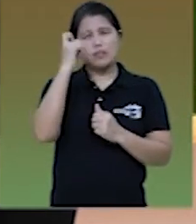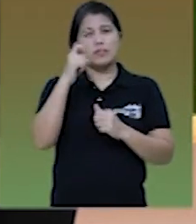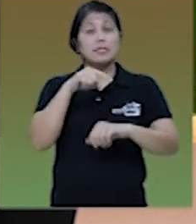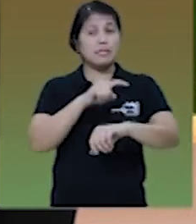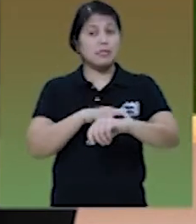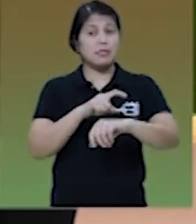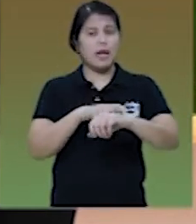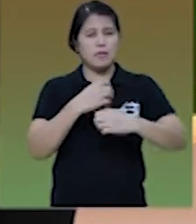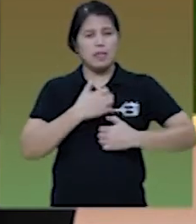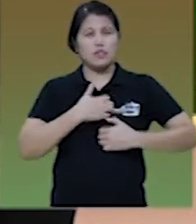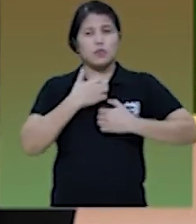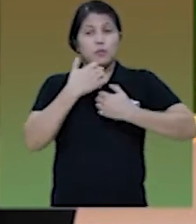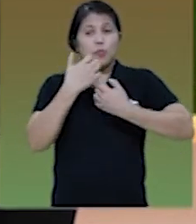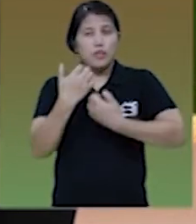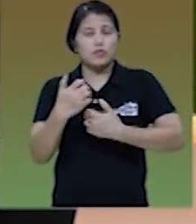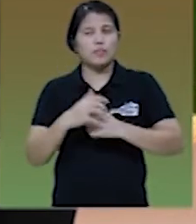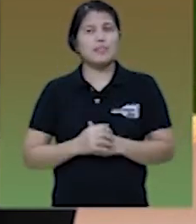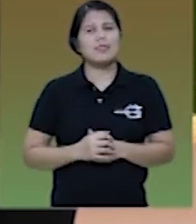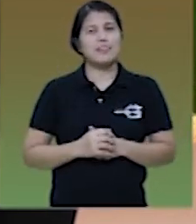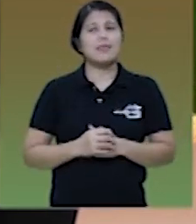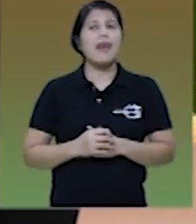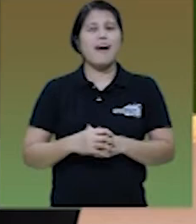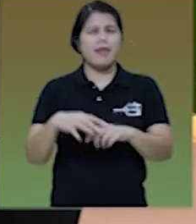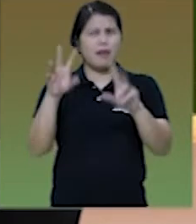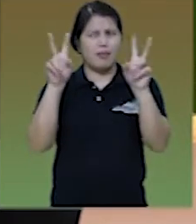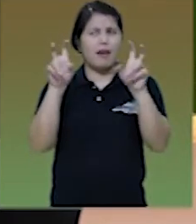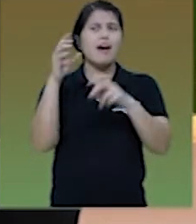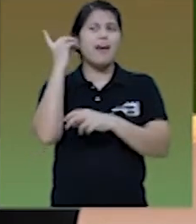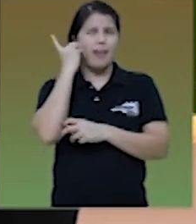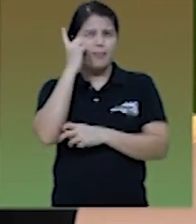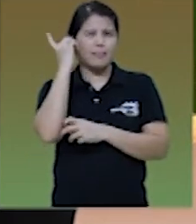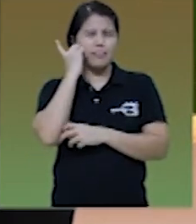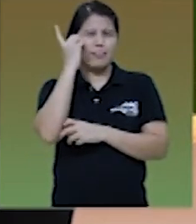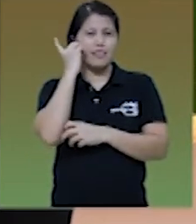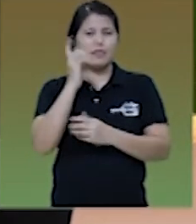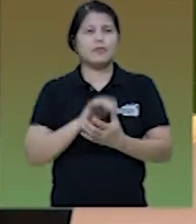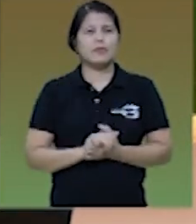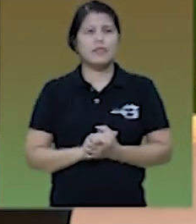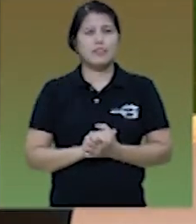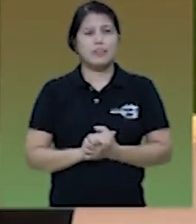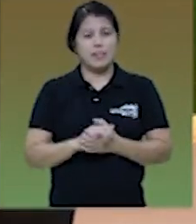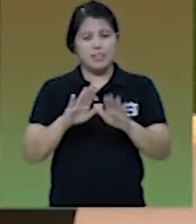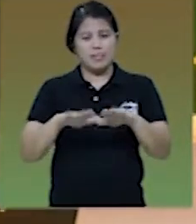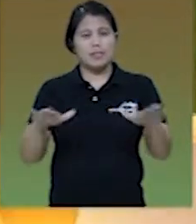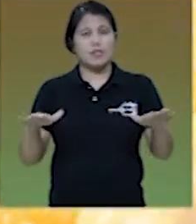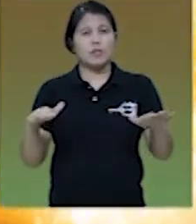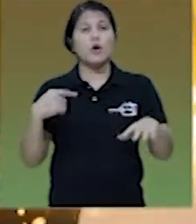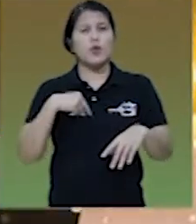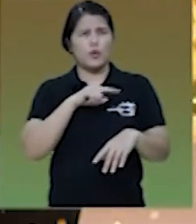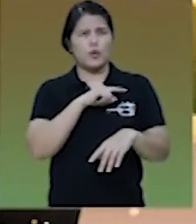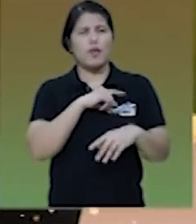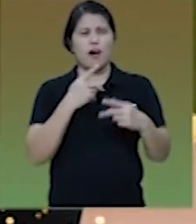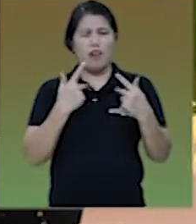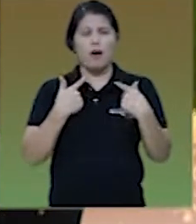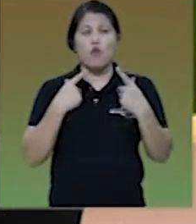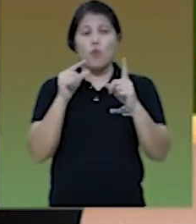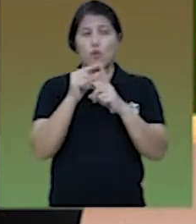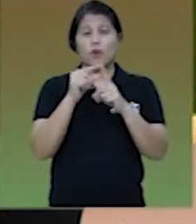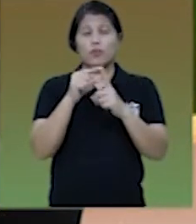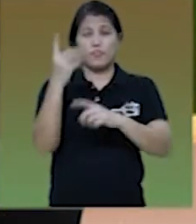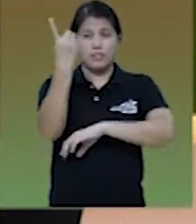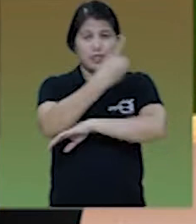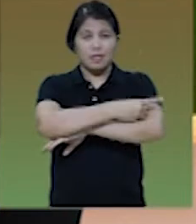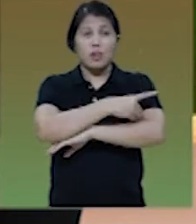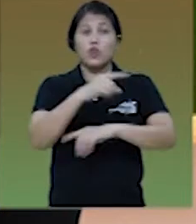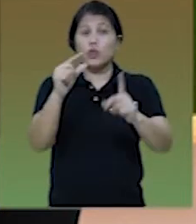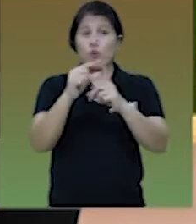time expression used is every day. Kids, we have our word of the day.